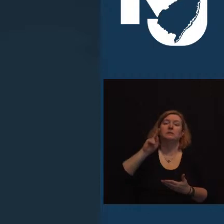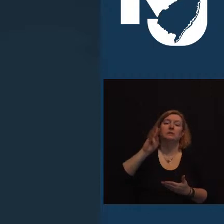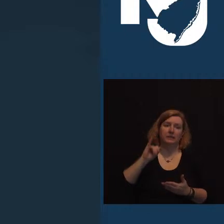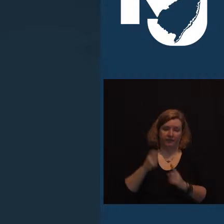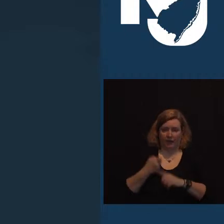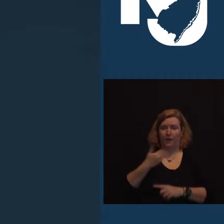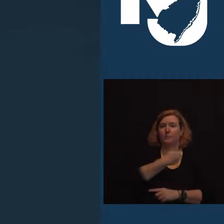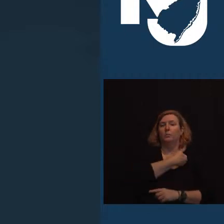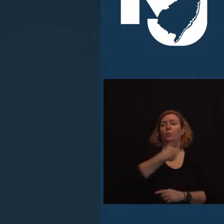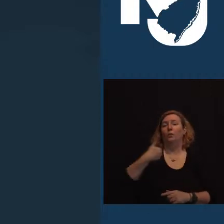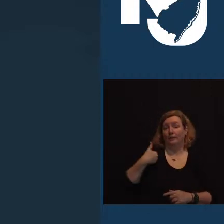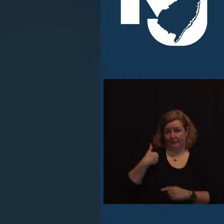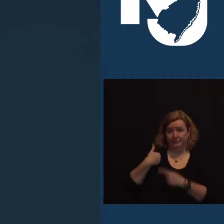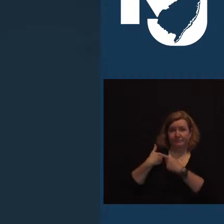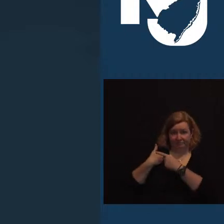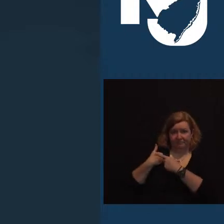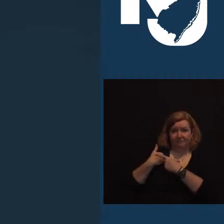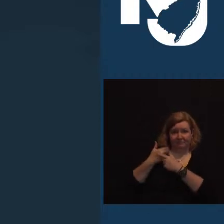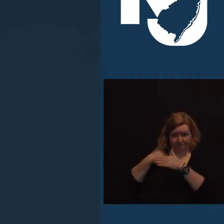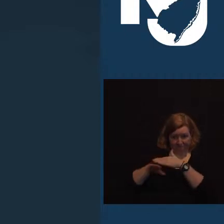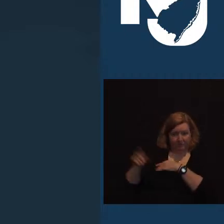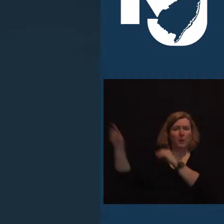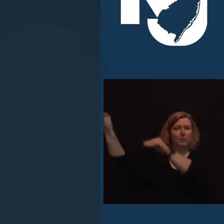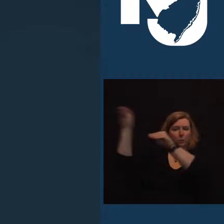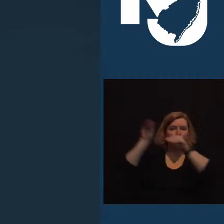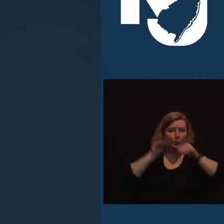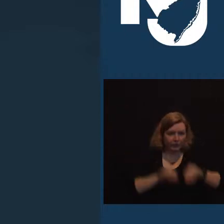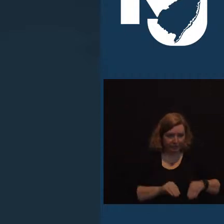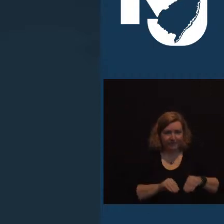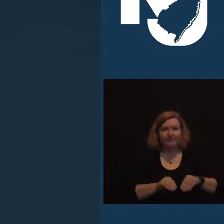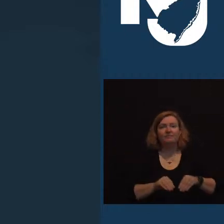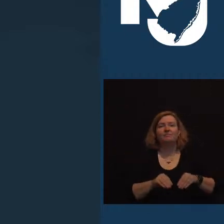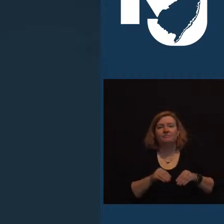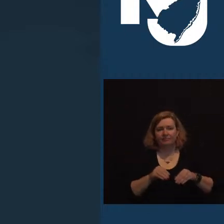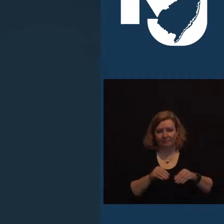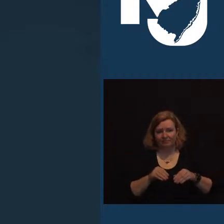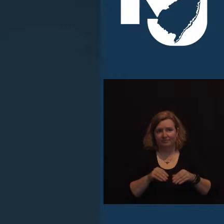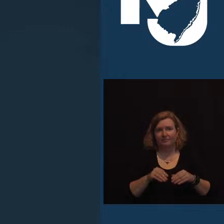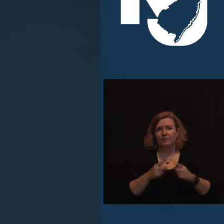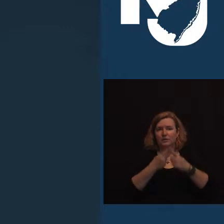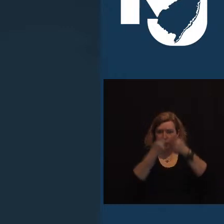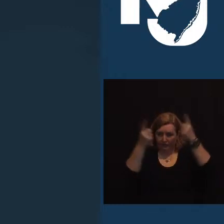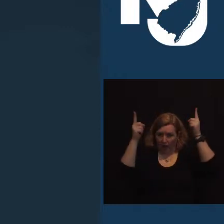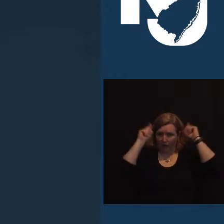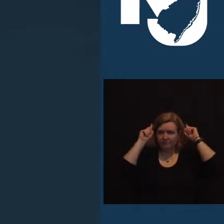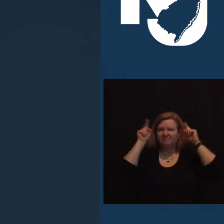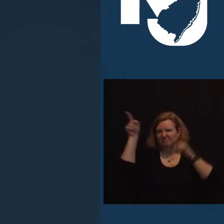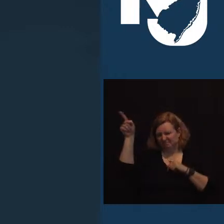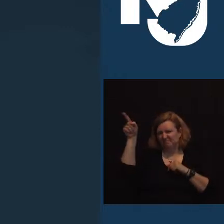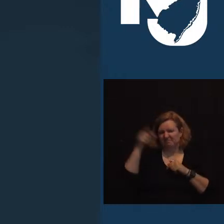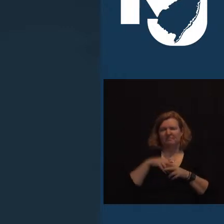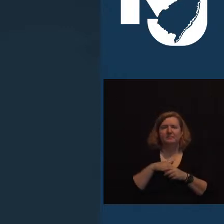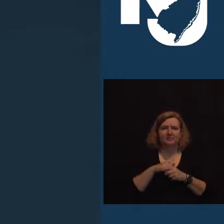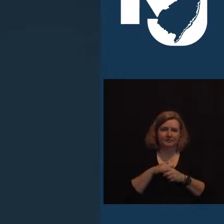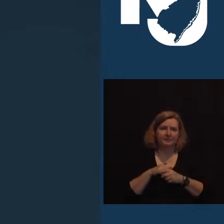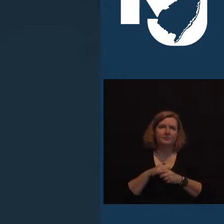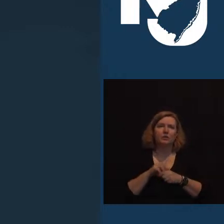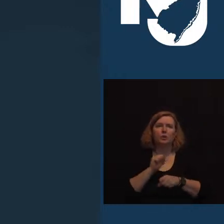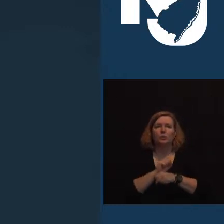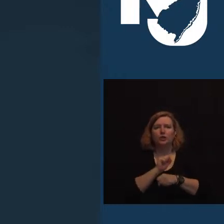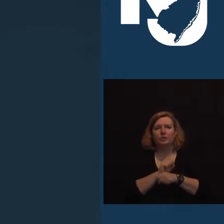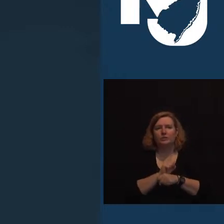with Slovakia. Stefan was a machinist at the Linden Mold and Tool Company of Rahway for 28